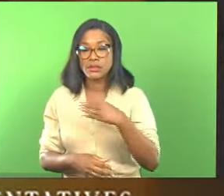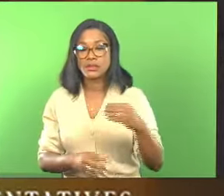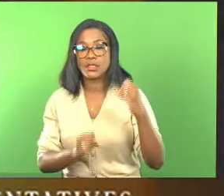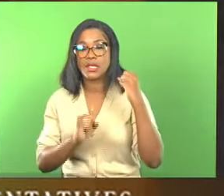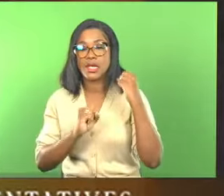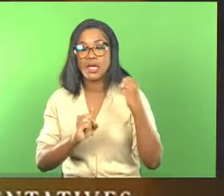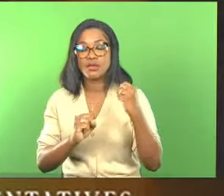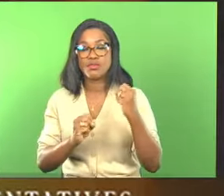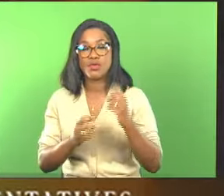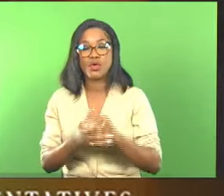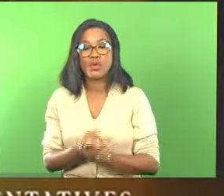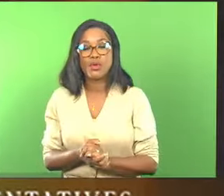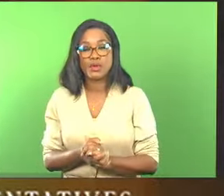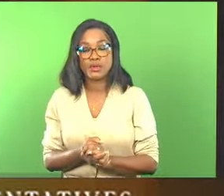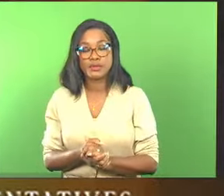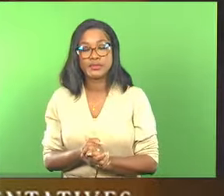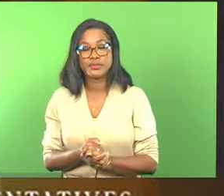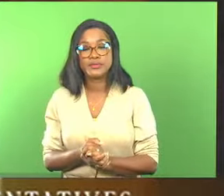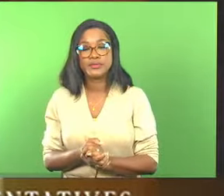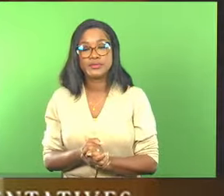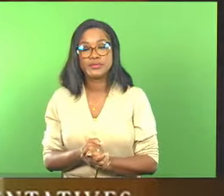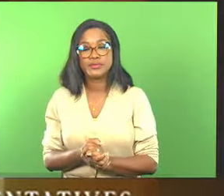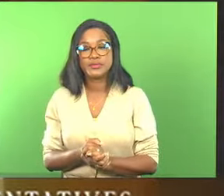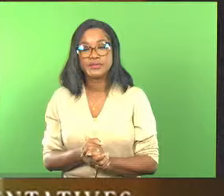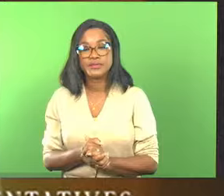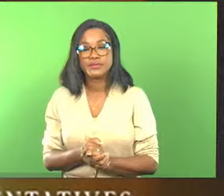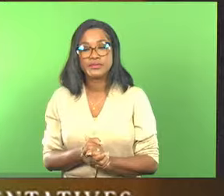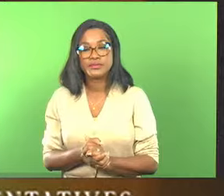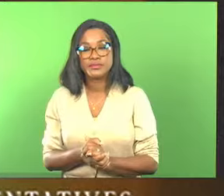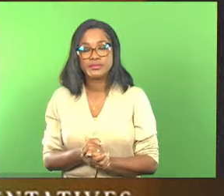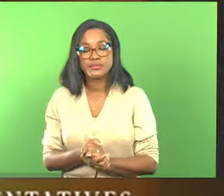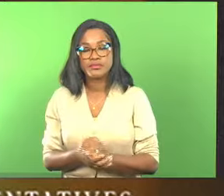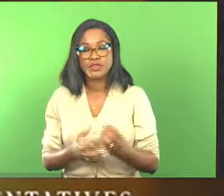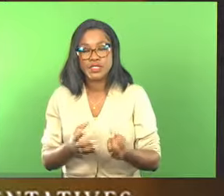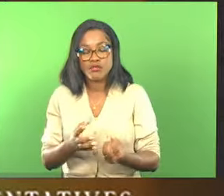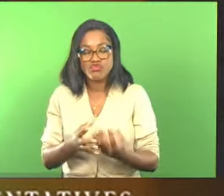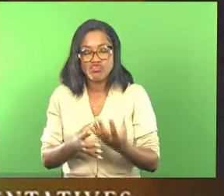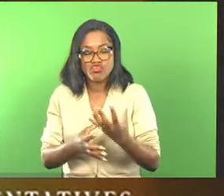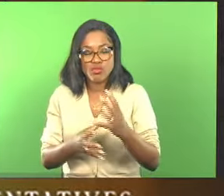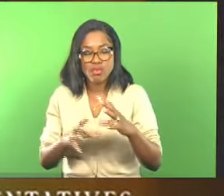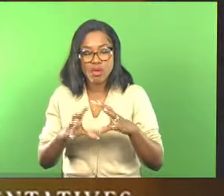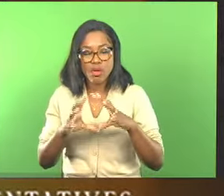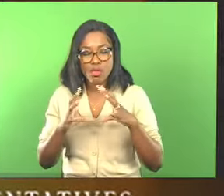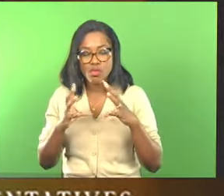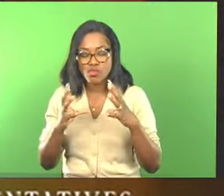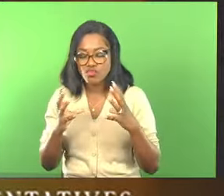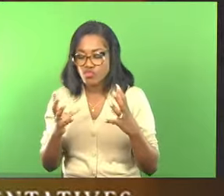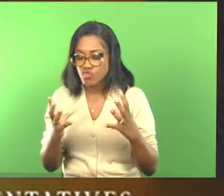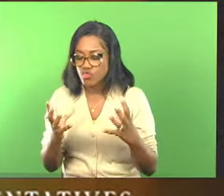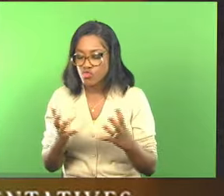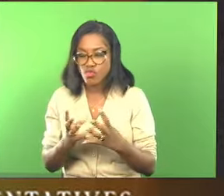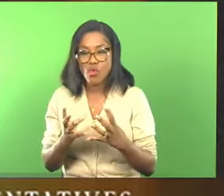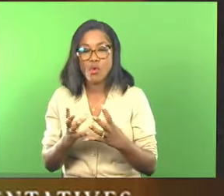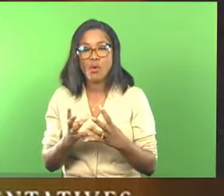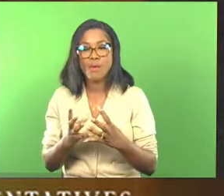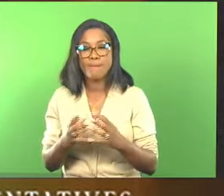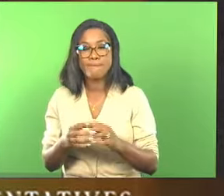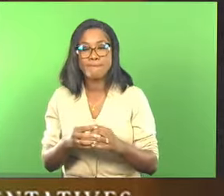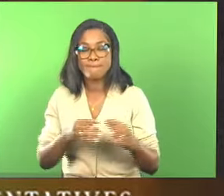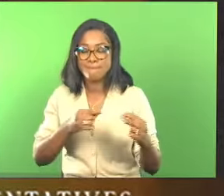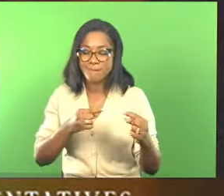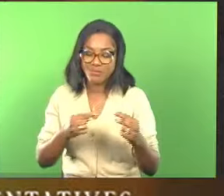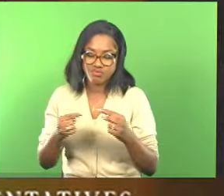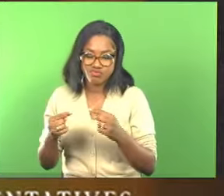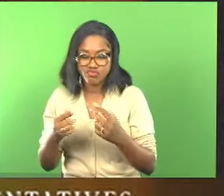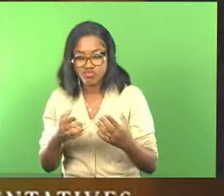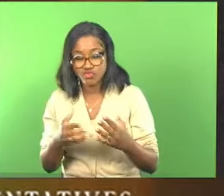Free trade is under pressure. There are growing global divisions, disputes,